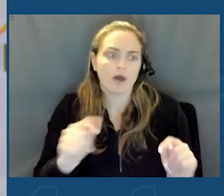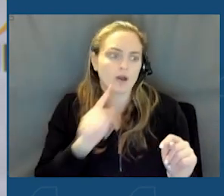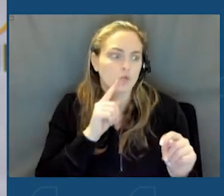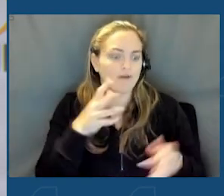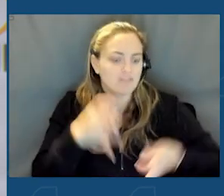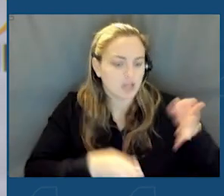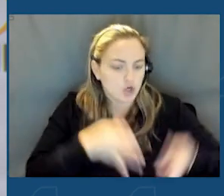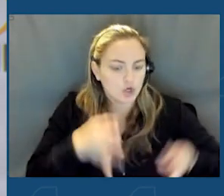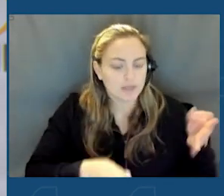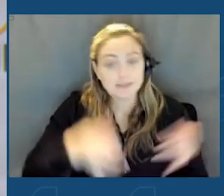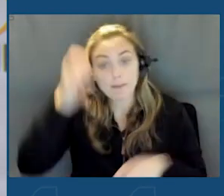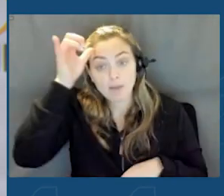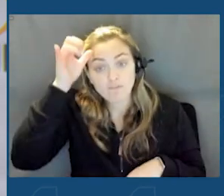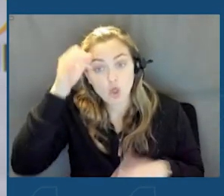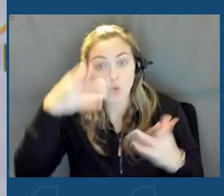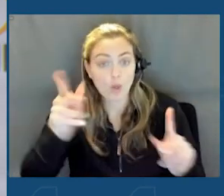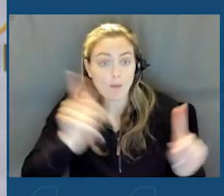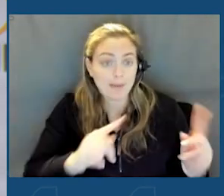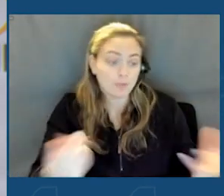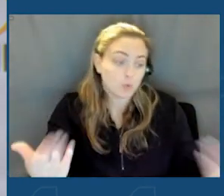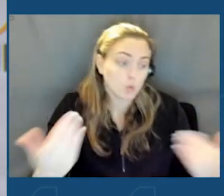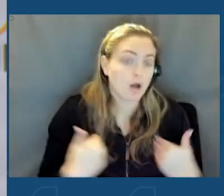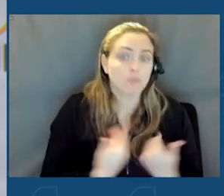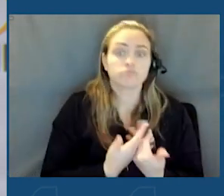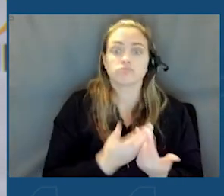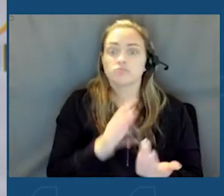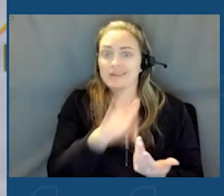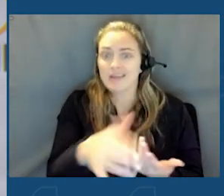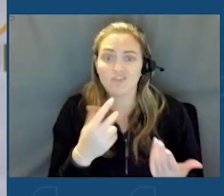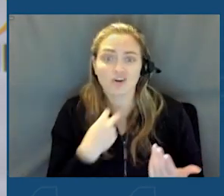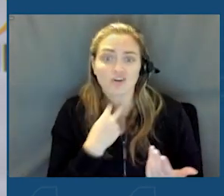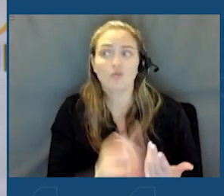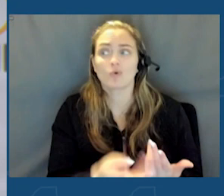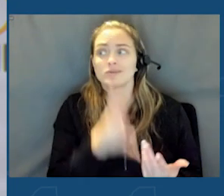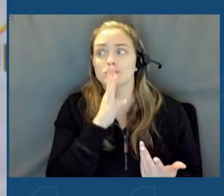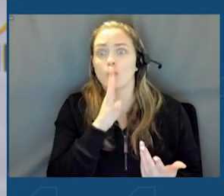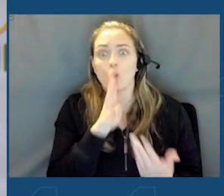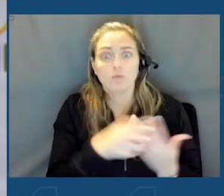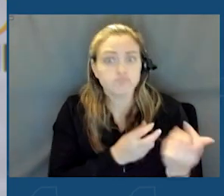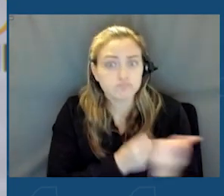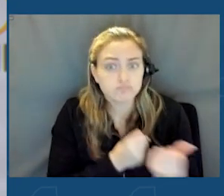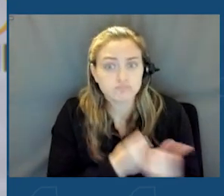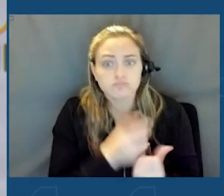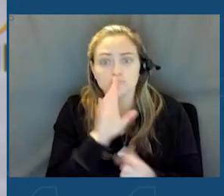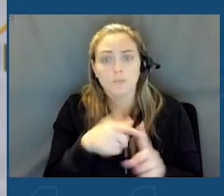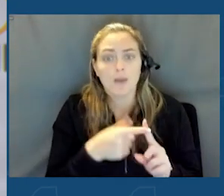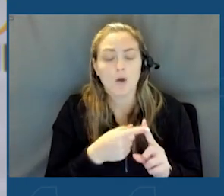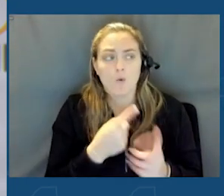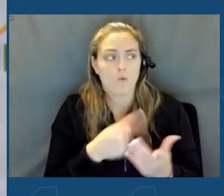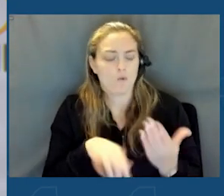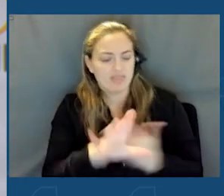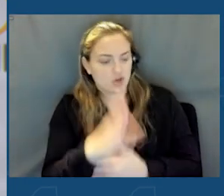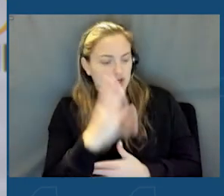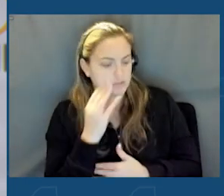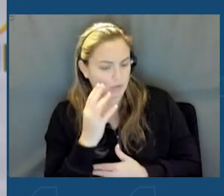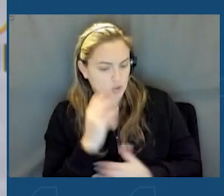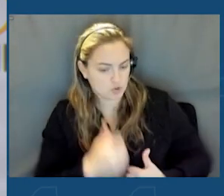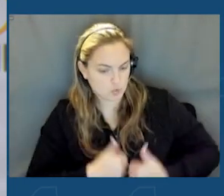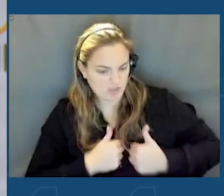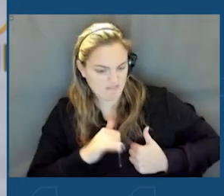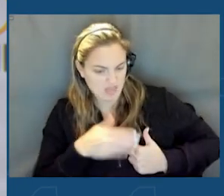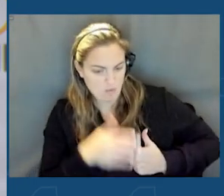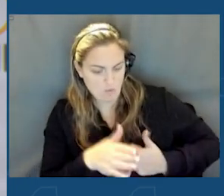She allowed people to come forward who had never had their voices lifted up, to talk about what it was like to live in the shadows,